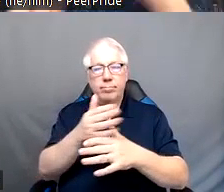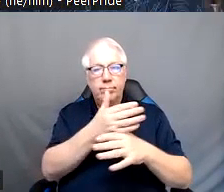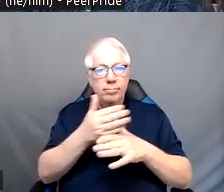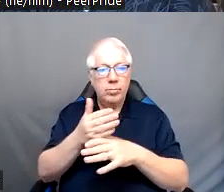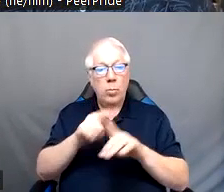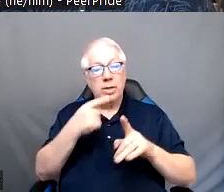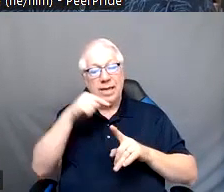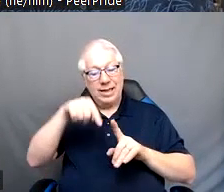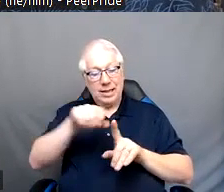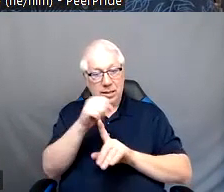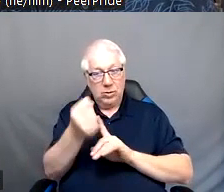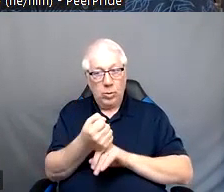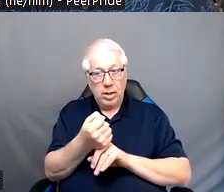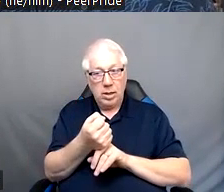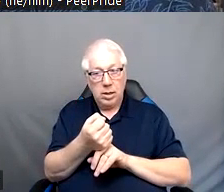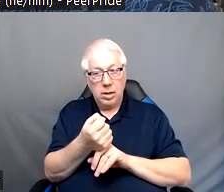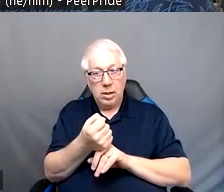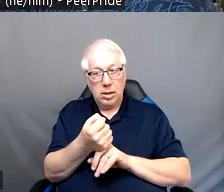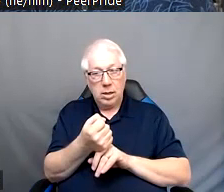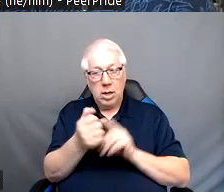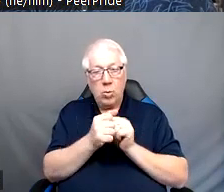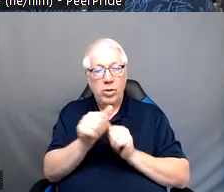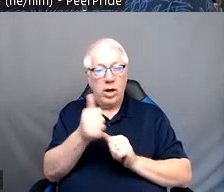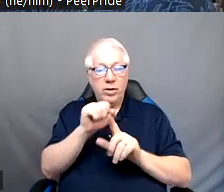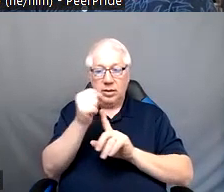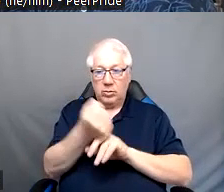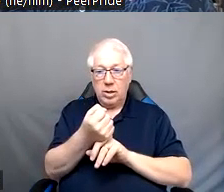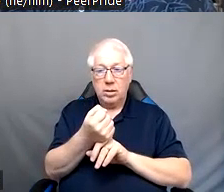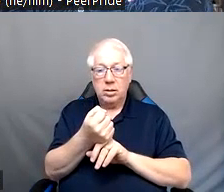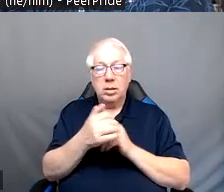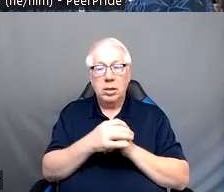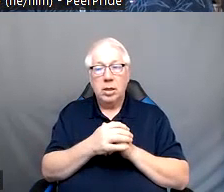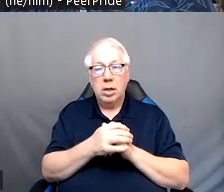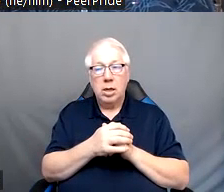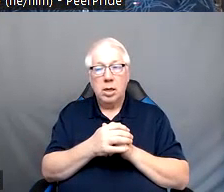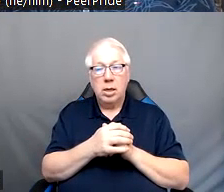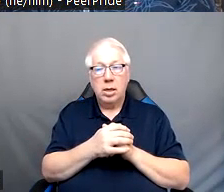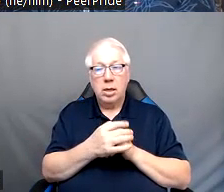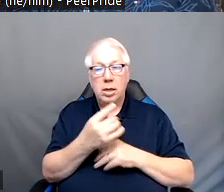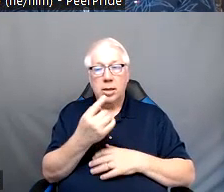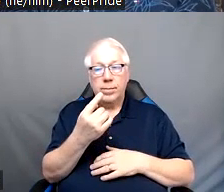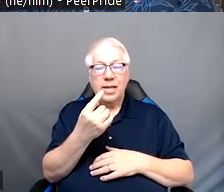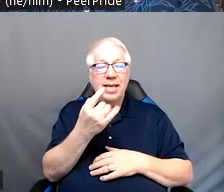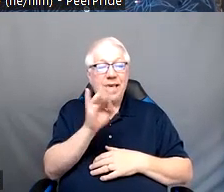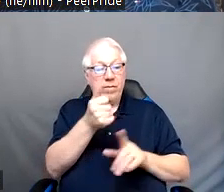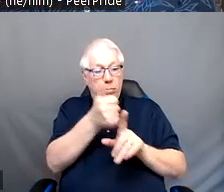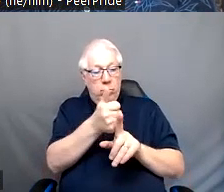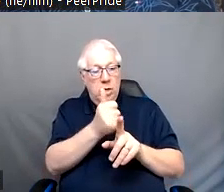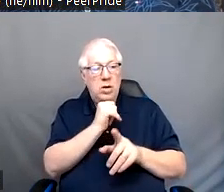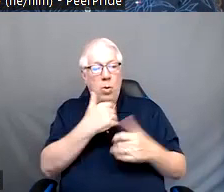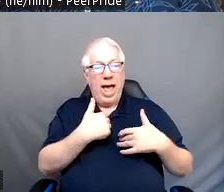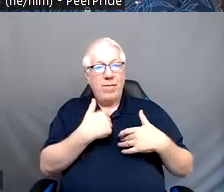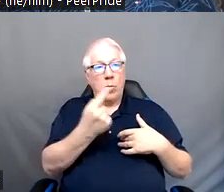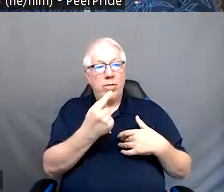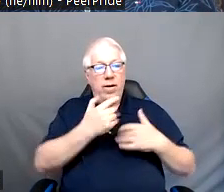this situation, along with many other situations, that there are, even if someone doesn't have someone in their physical